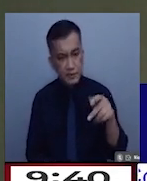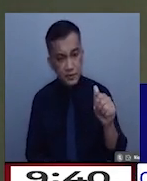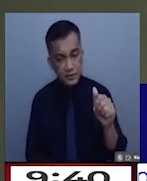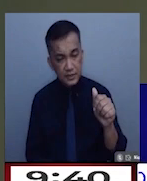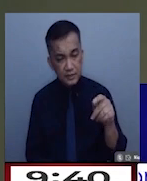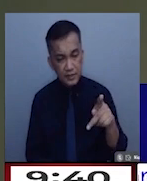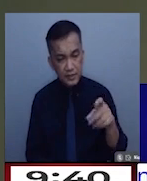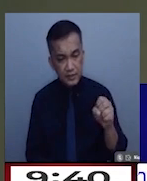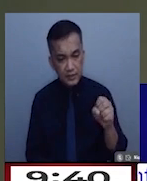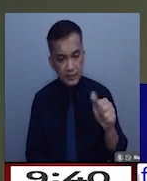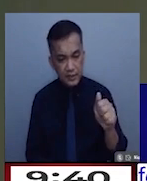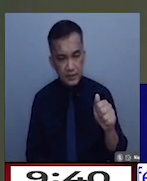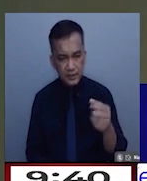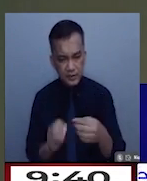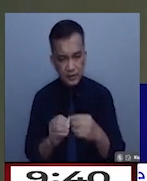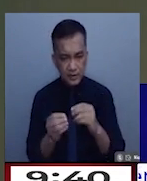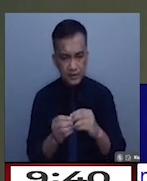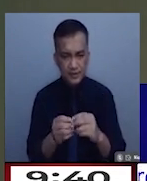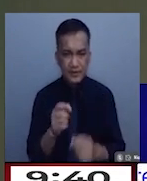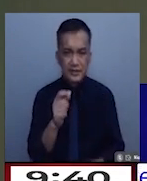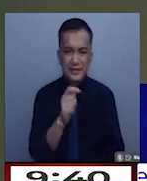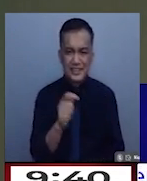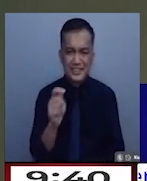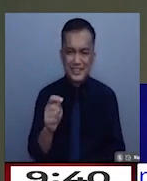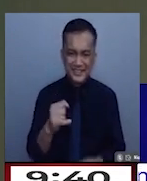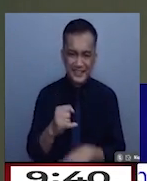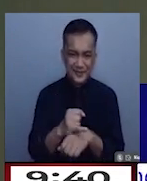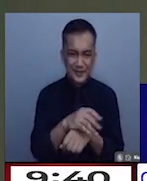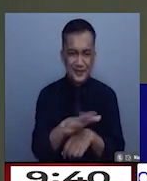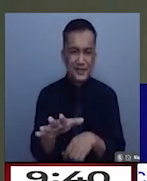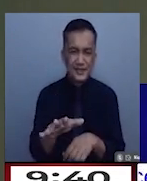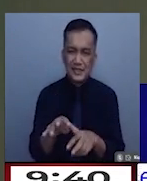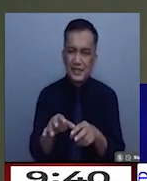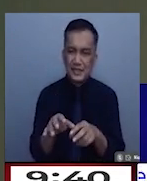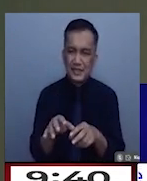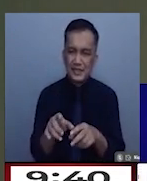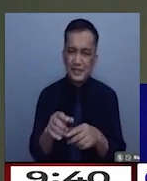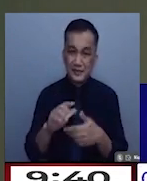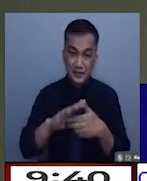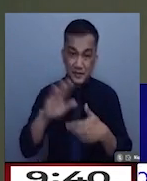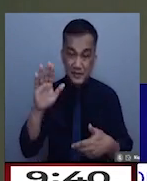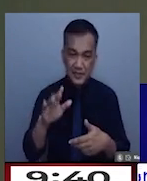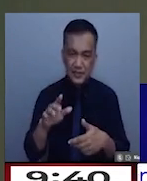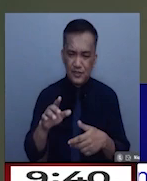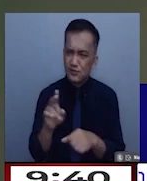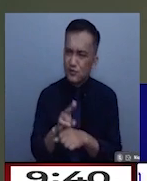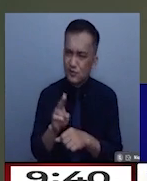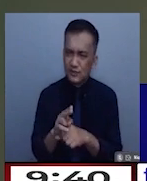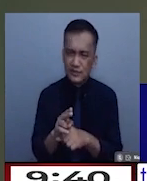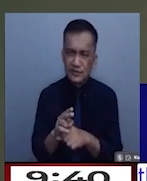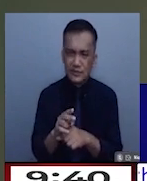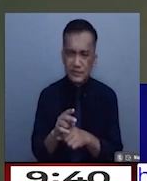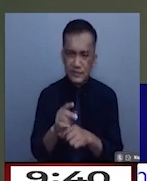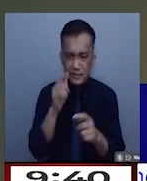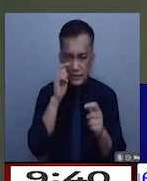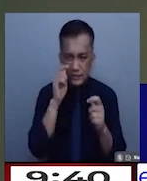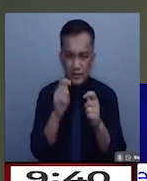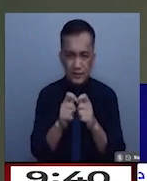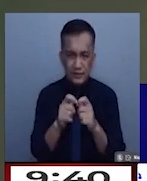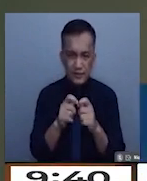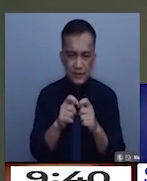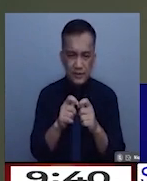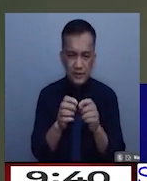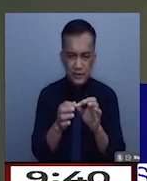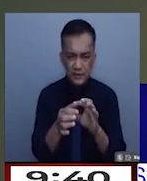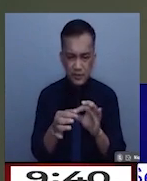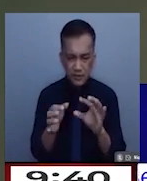the number of TikTok influencers that seem to be using a very similar script to explain